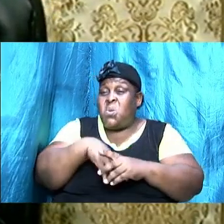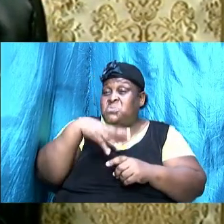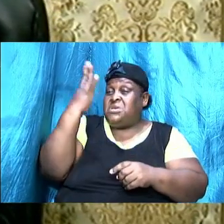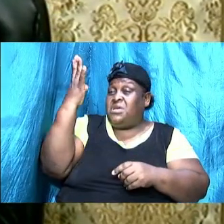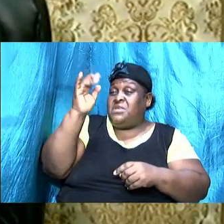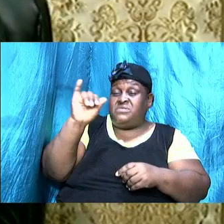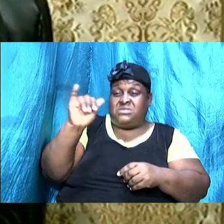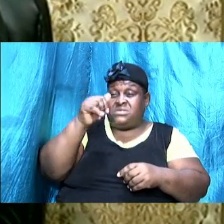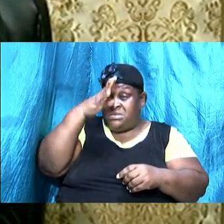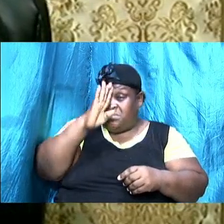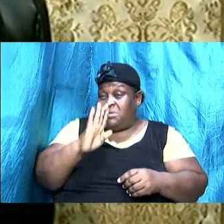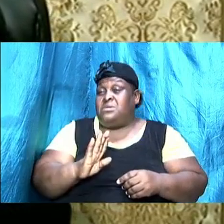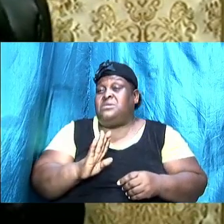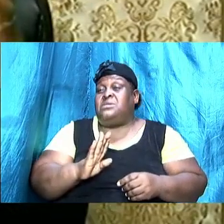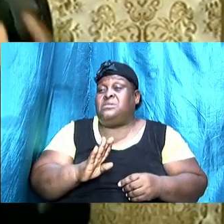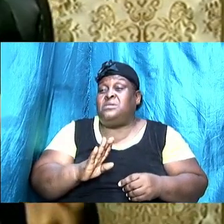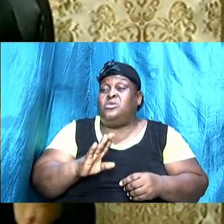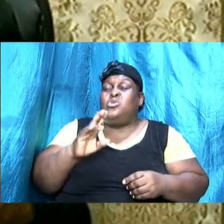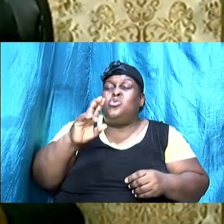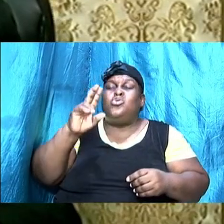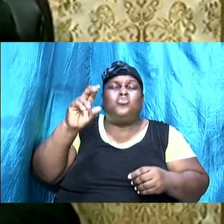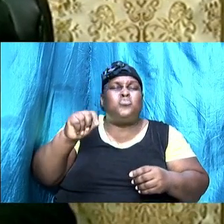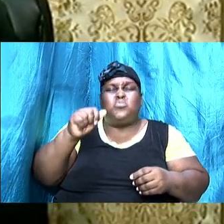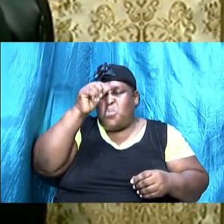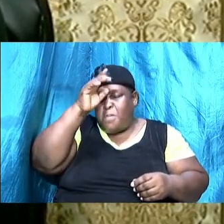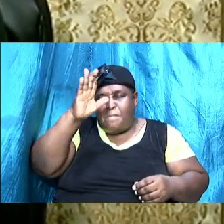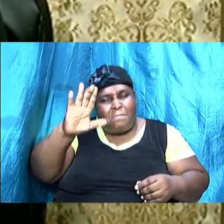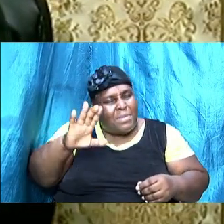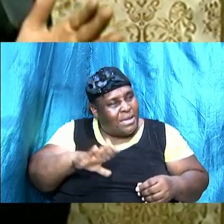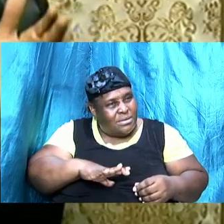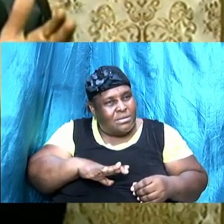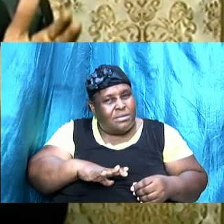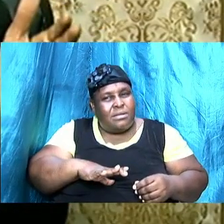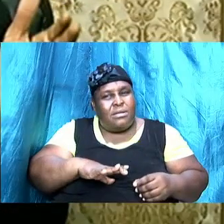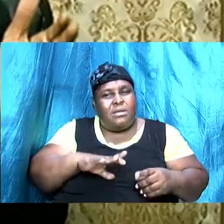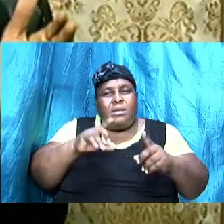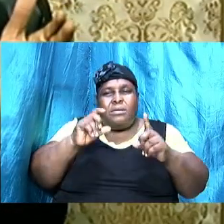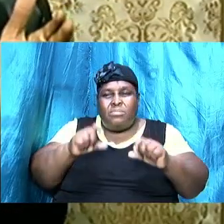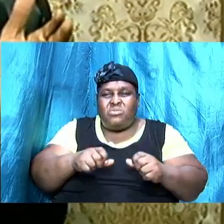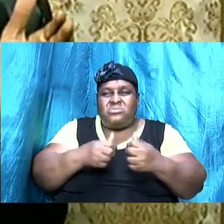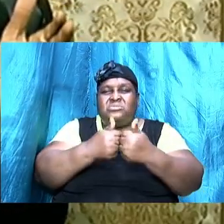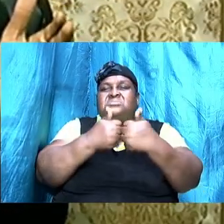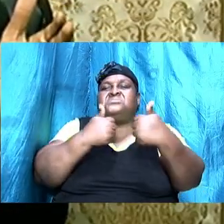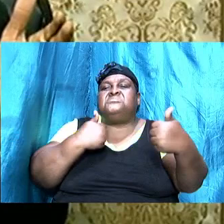God, no man must bring it asunder.